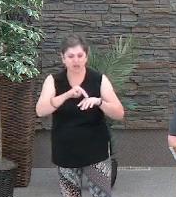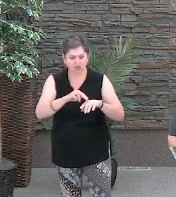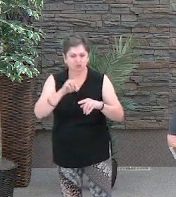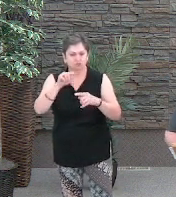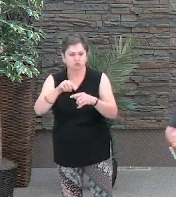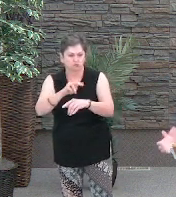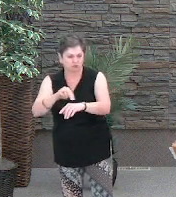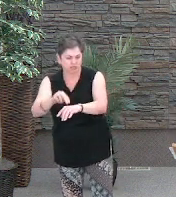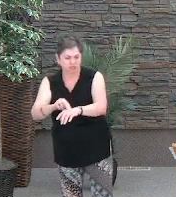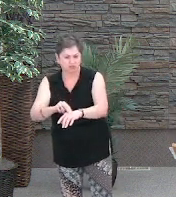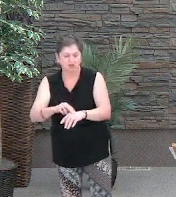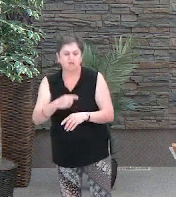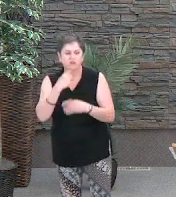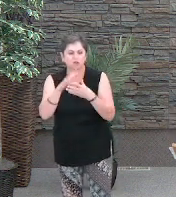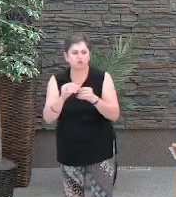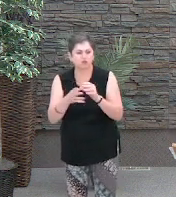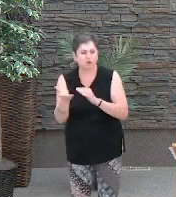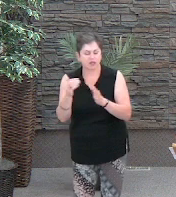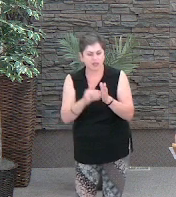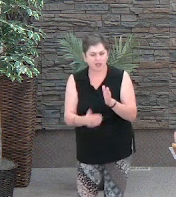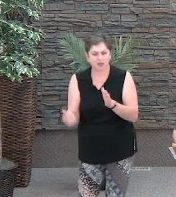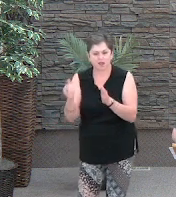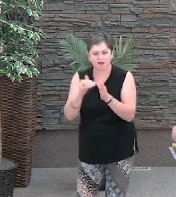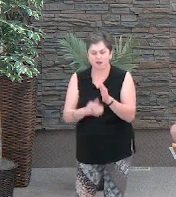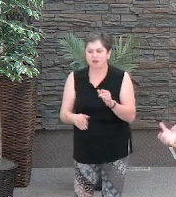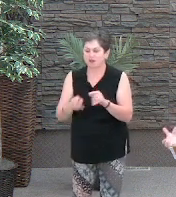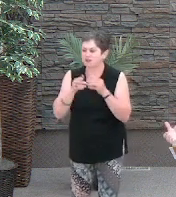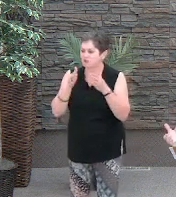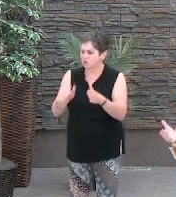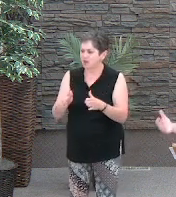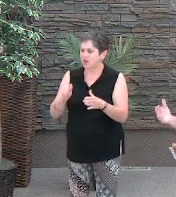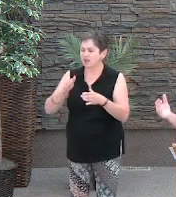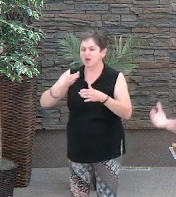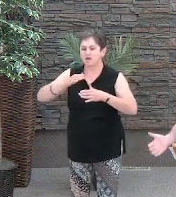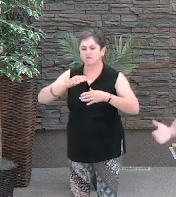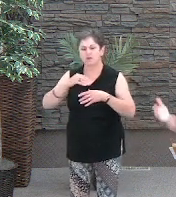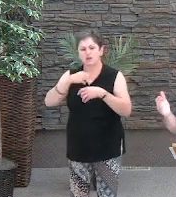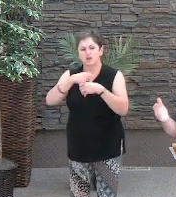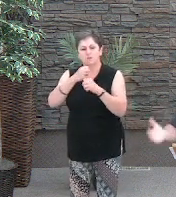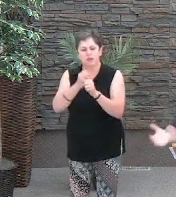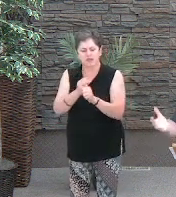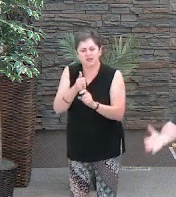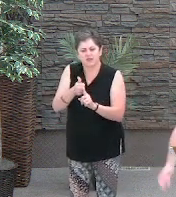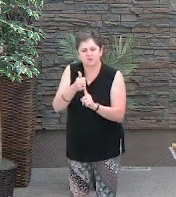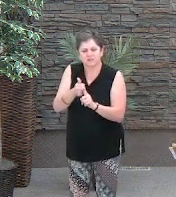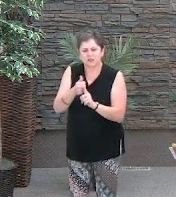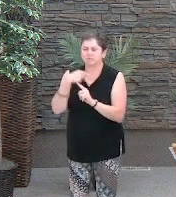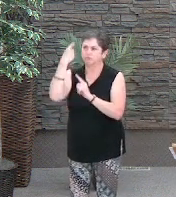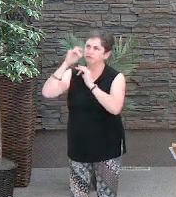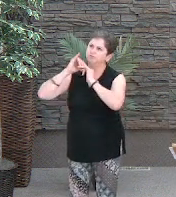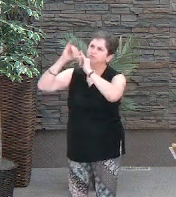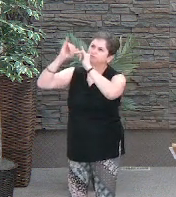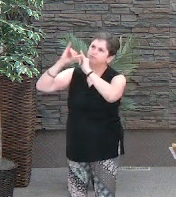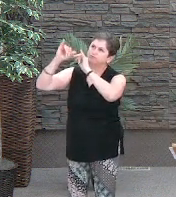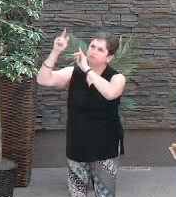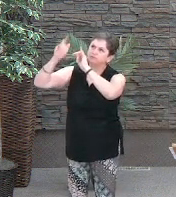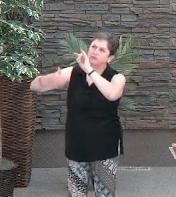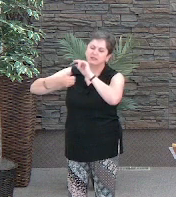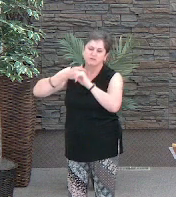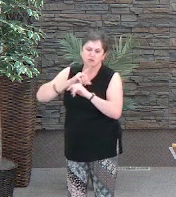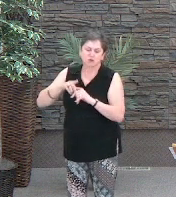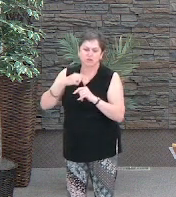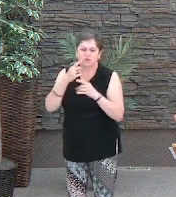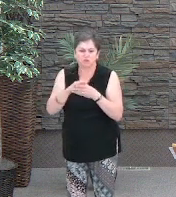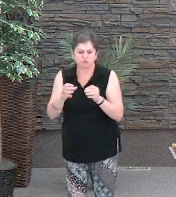nation. They retold their story as a way of forming themselves into the likeness of the living Lord. They retold